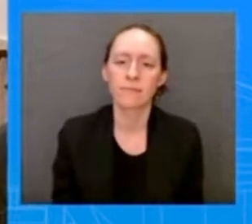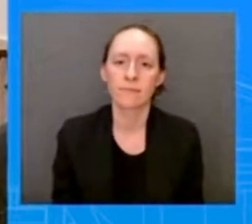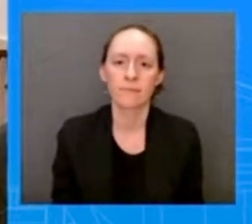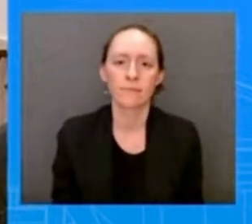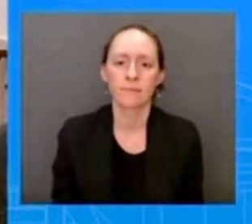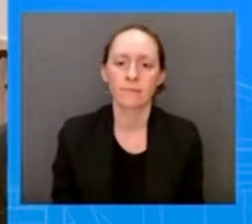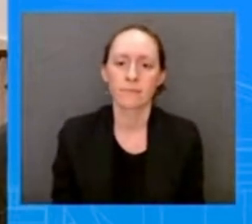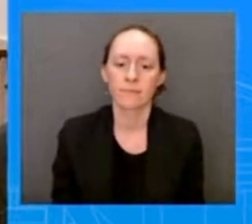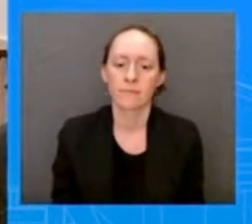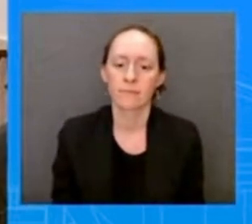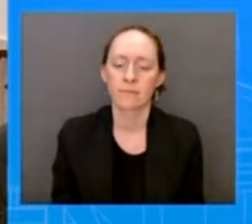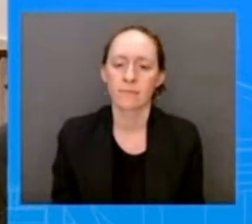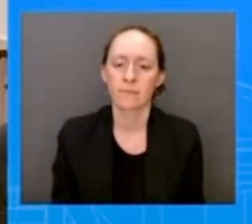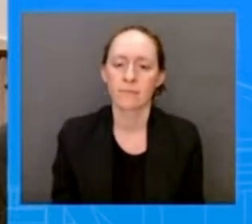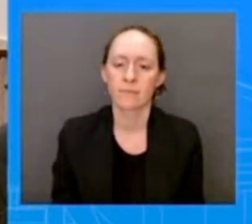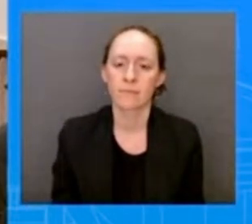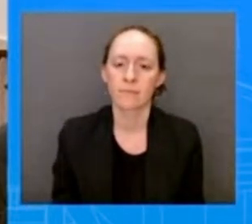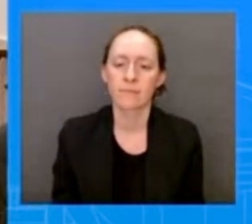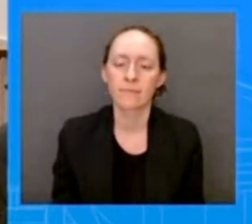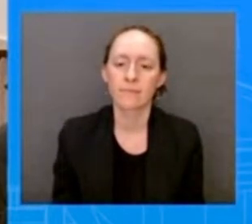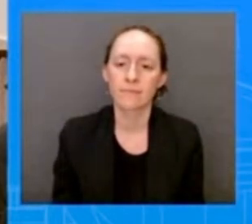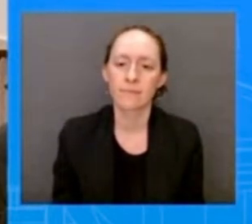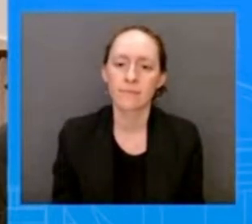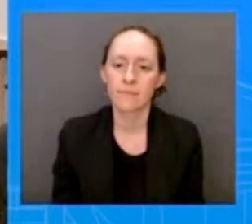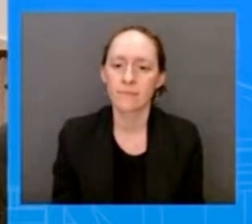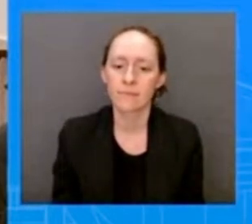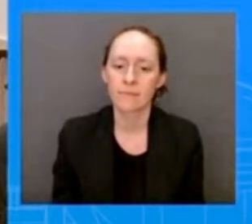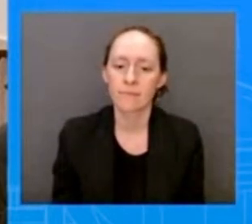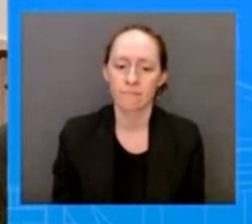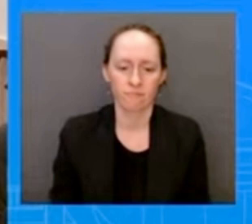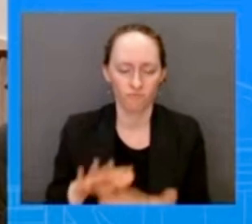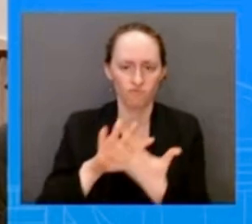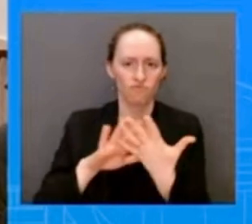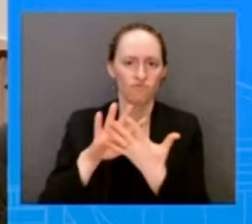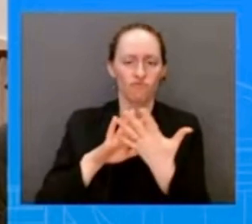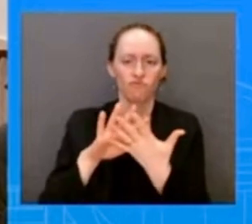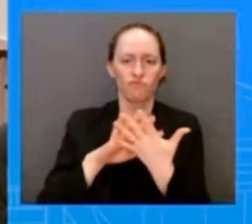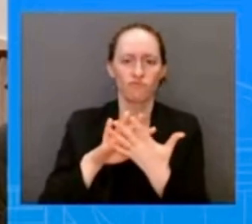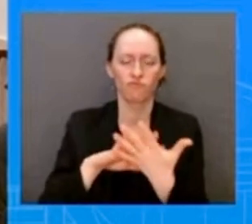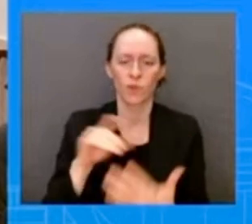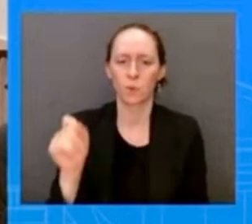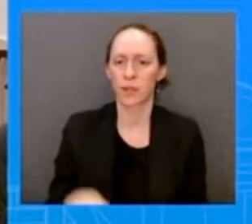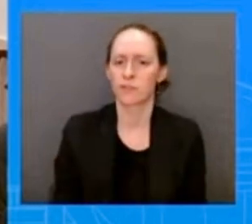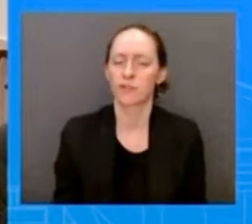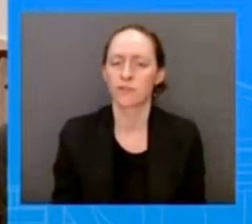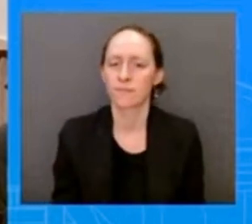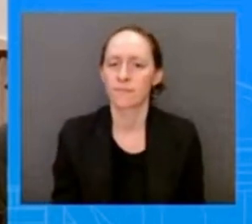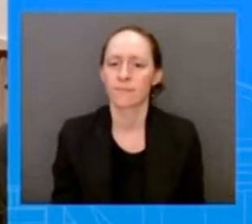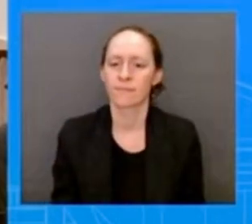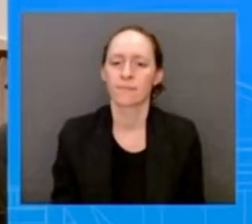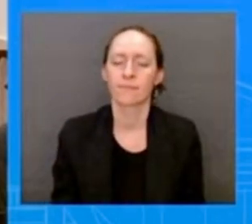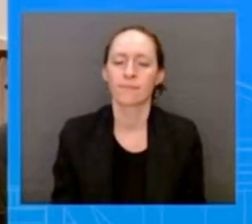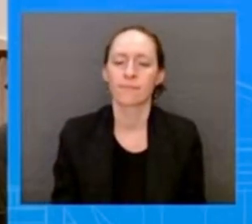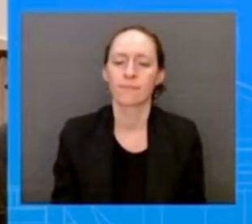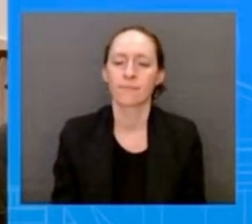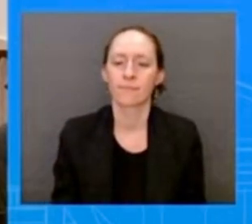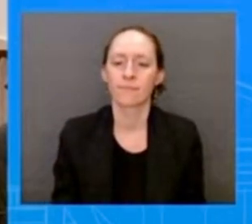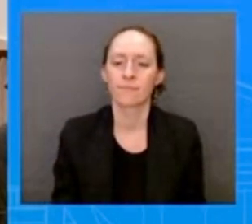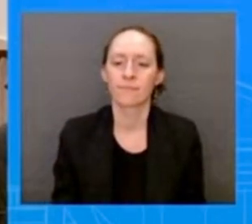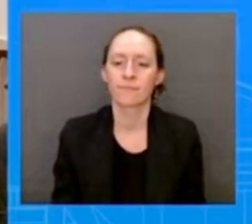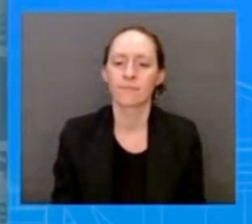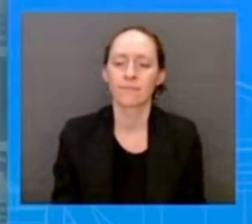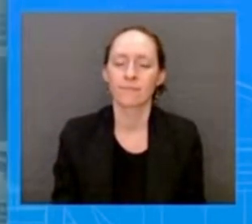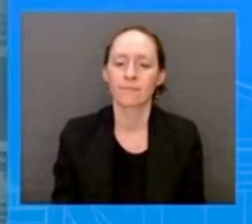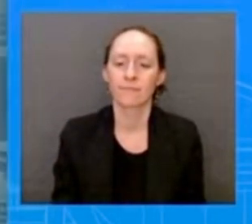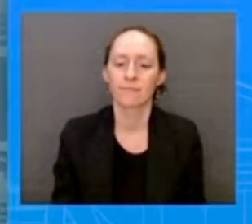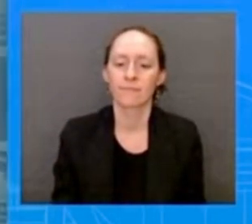implement hackback operations to networks of criminals or foreign governments to preempt attacks on U.S. networks? I